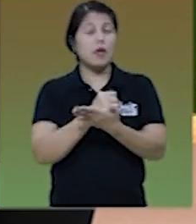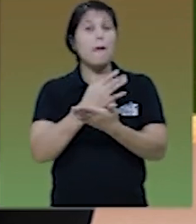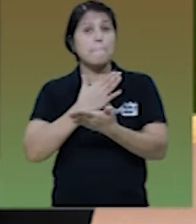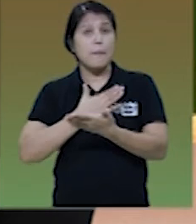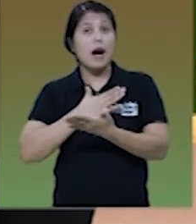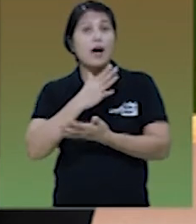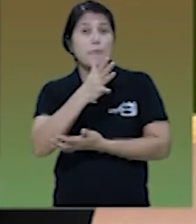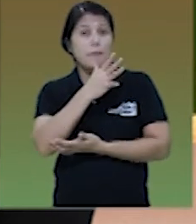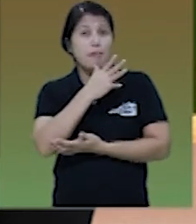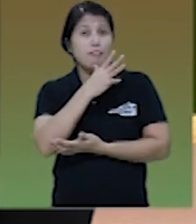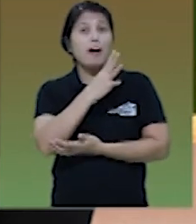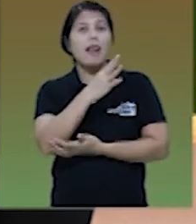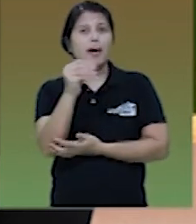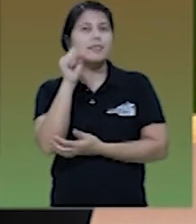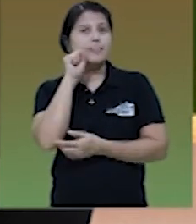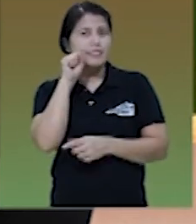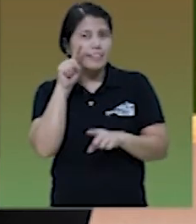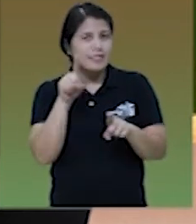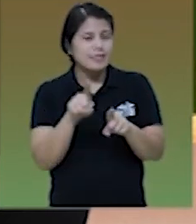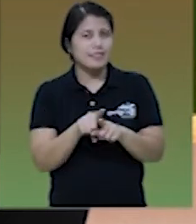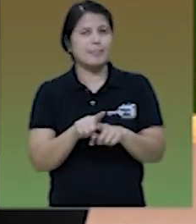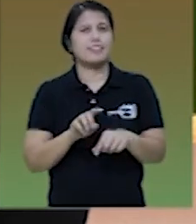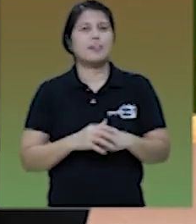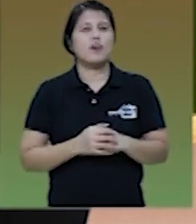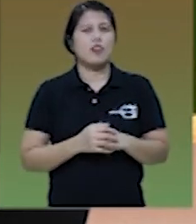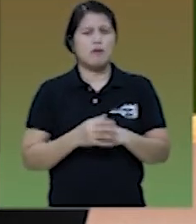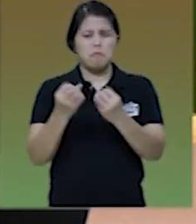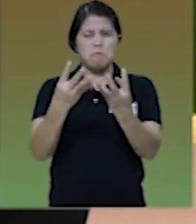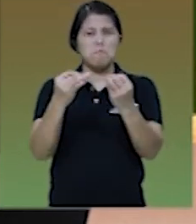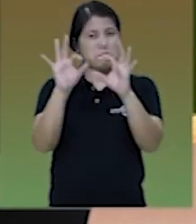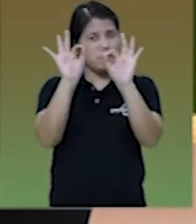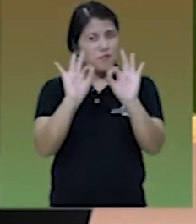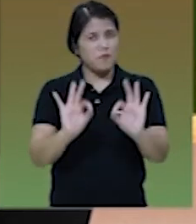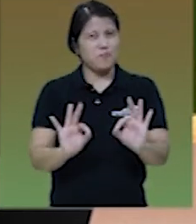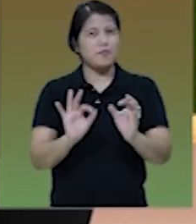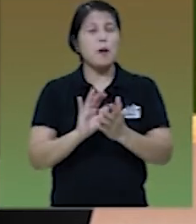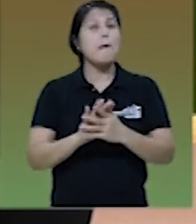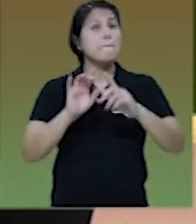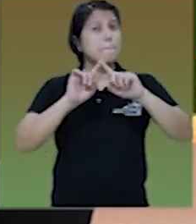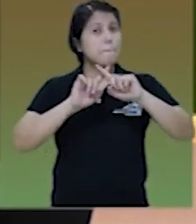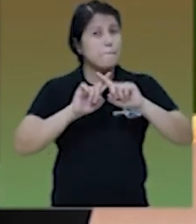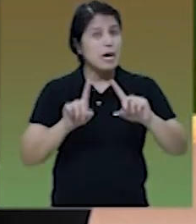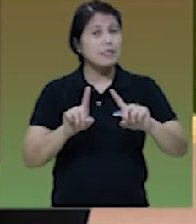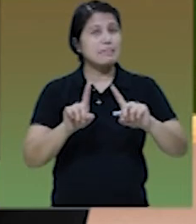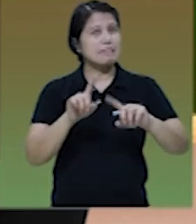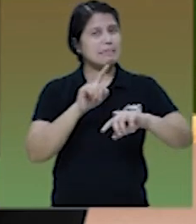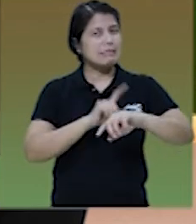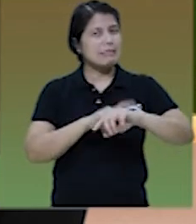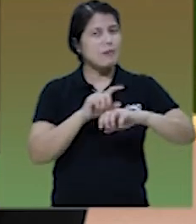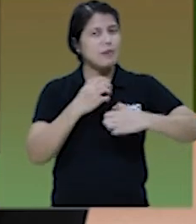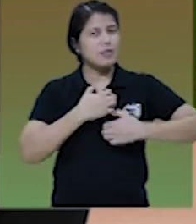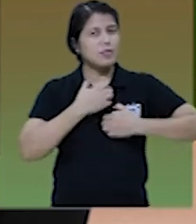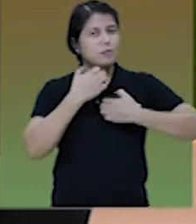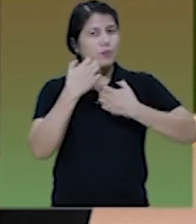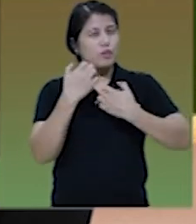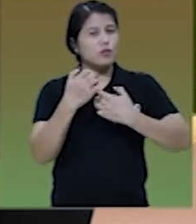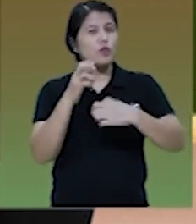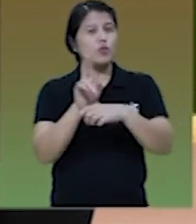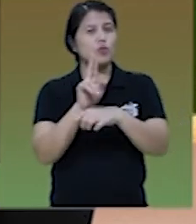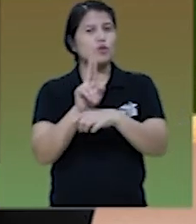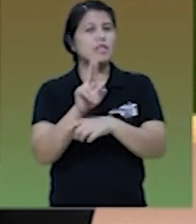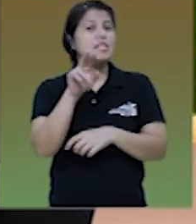my mother and sister, is plural in form. But the time expression used